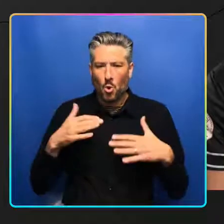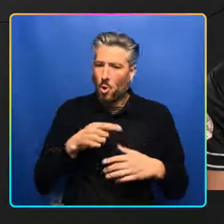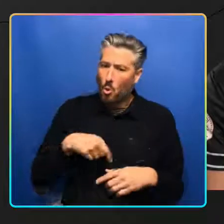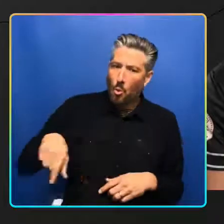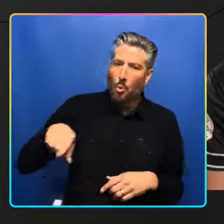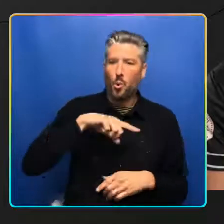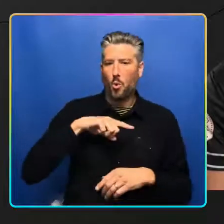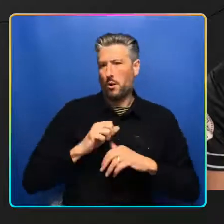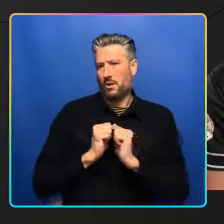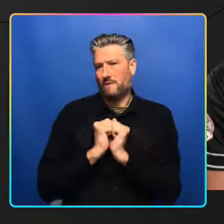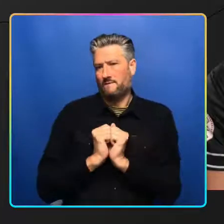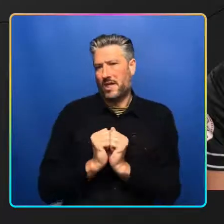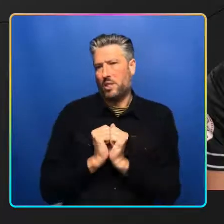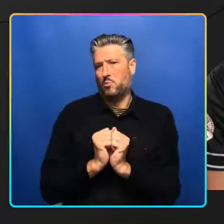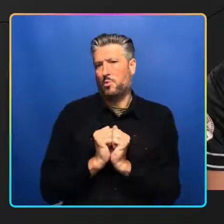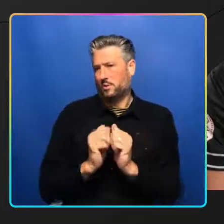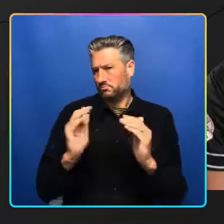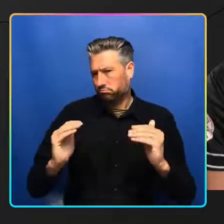in their